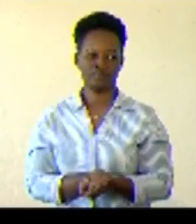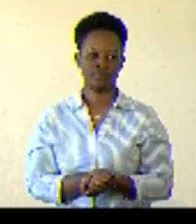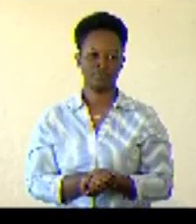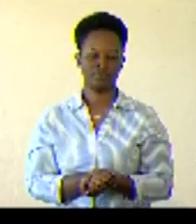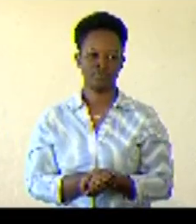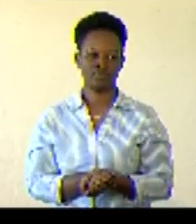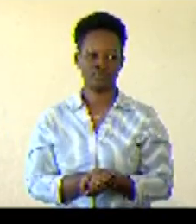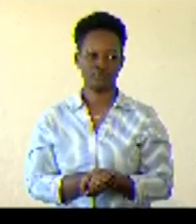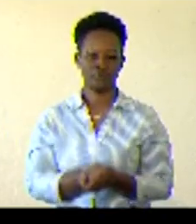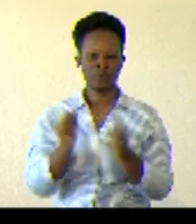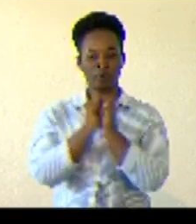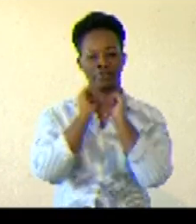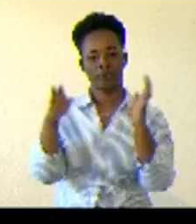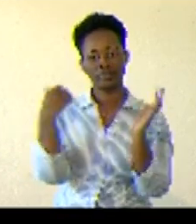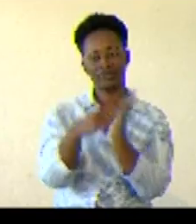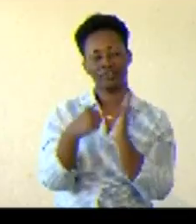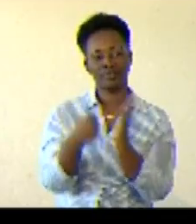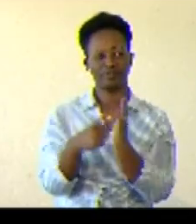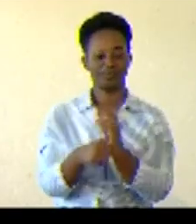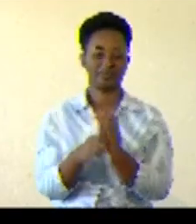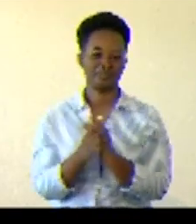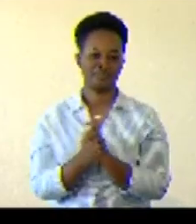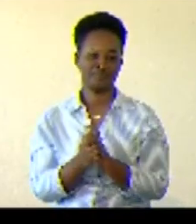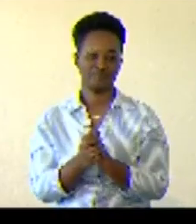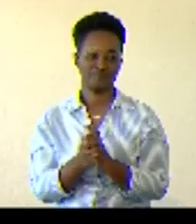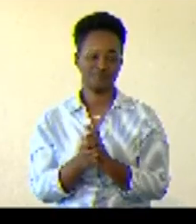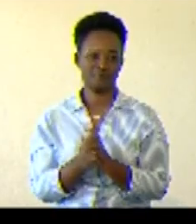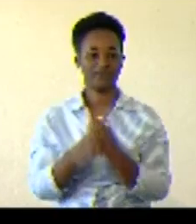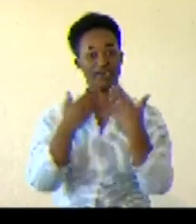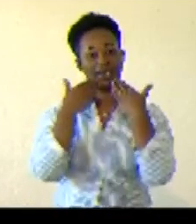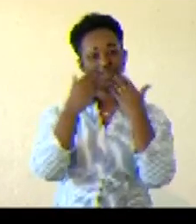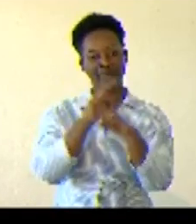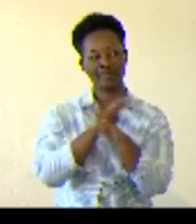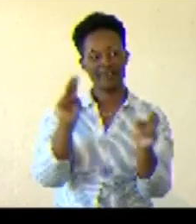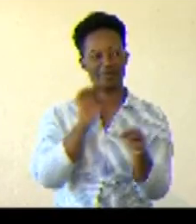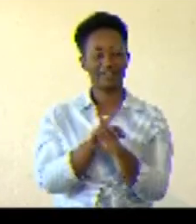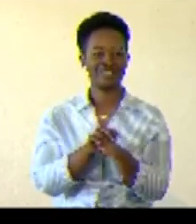without difficulties. So thank you very much